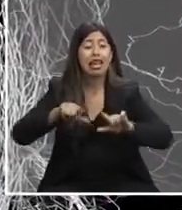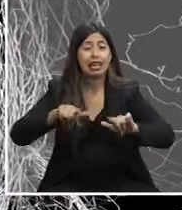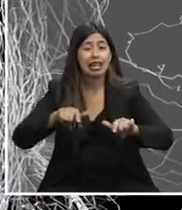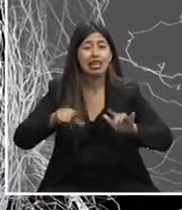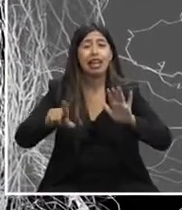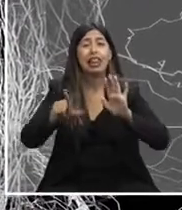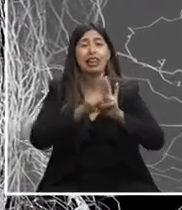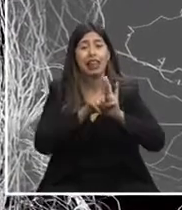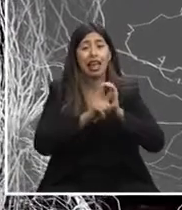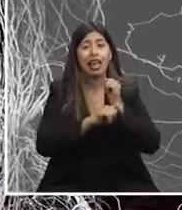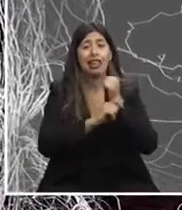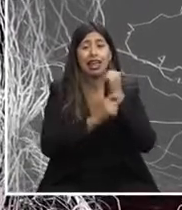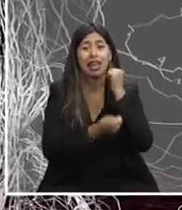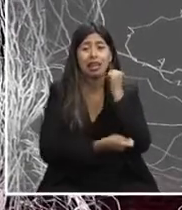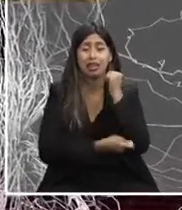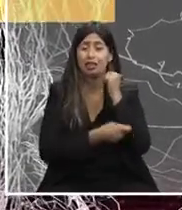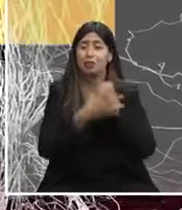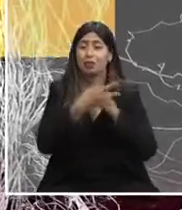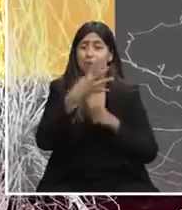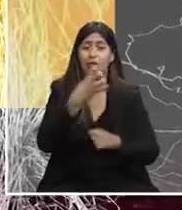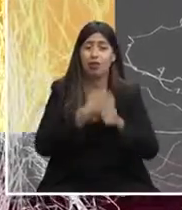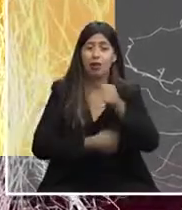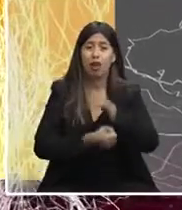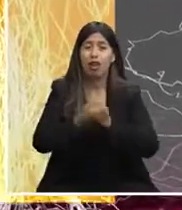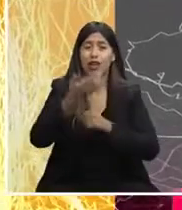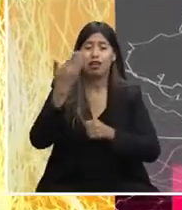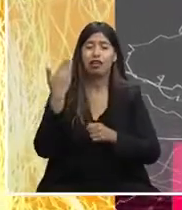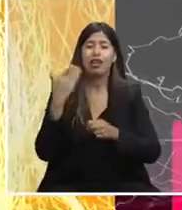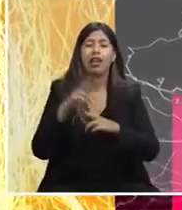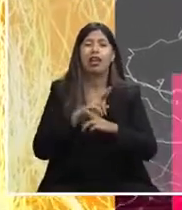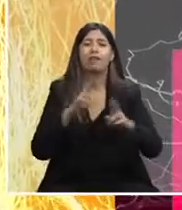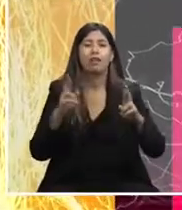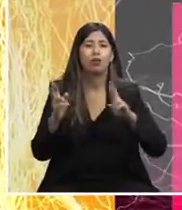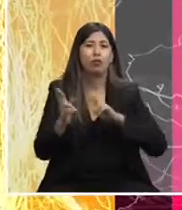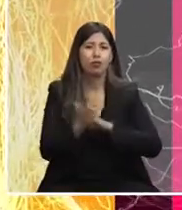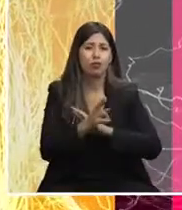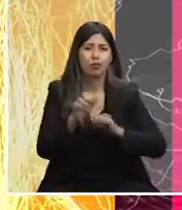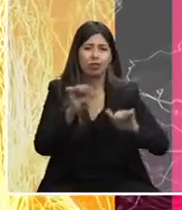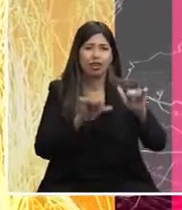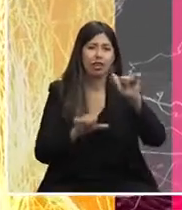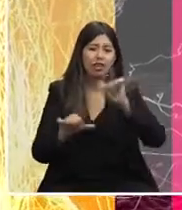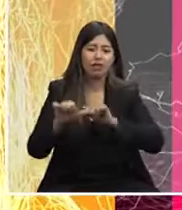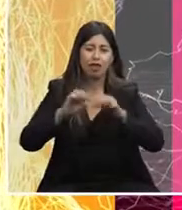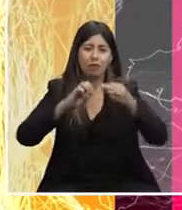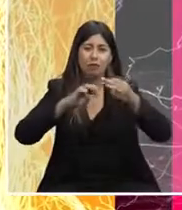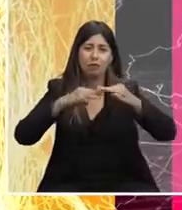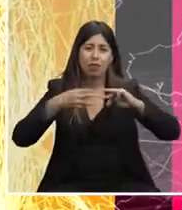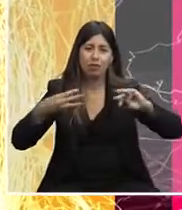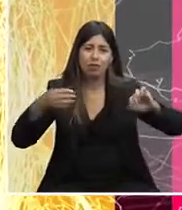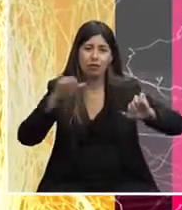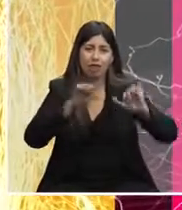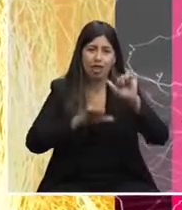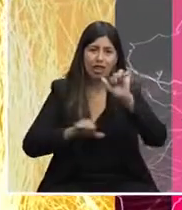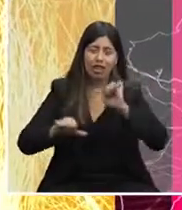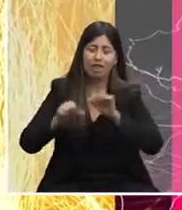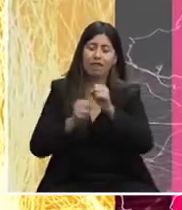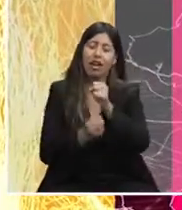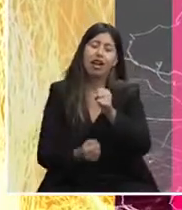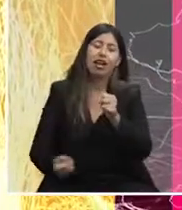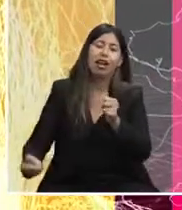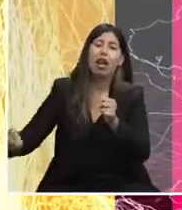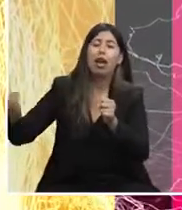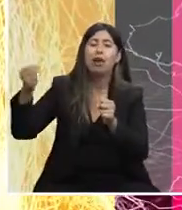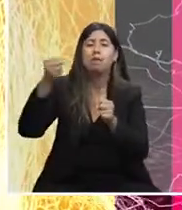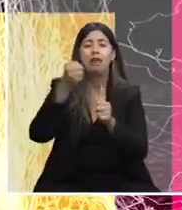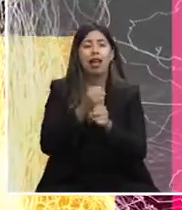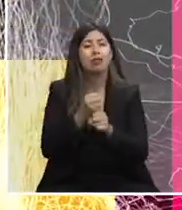ago was the scientific revolution. The scientific method replaced a reliance on received authorities with